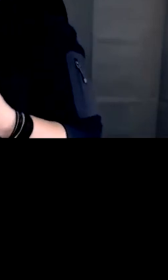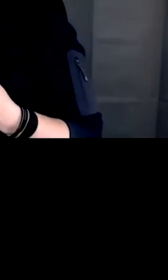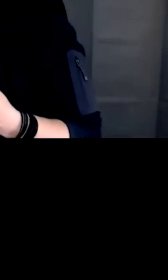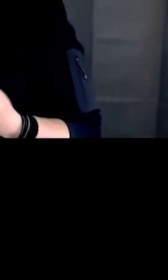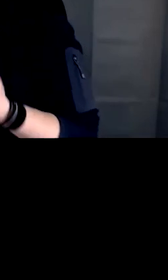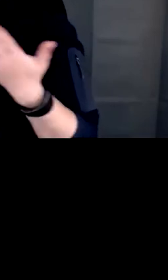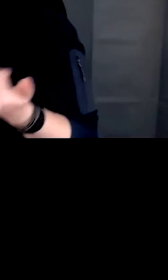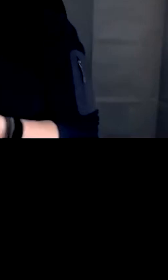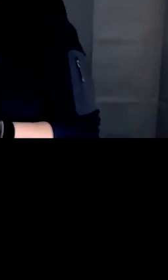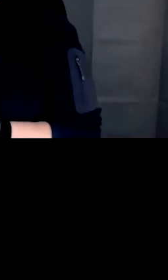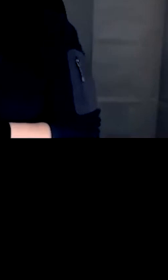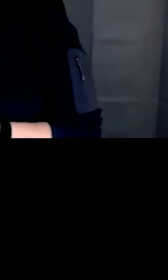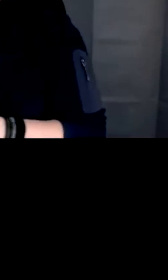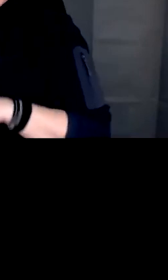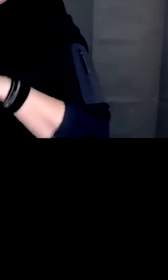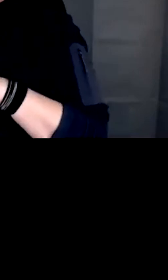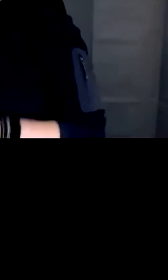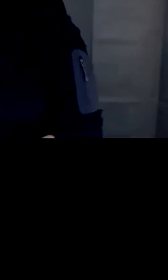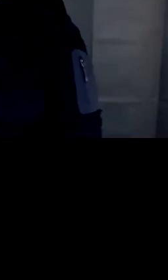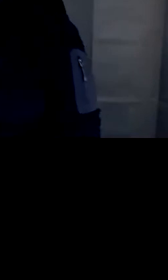might approach their work.